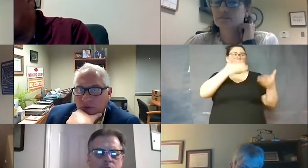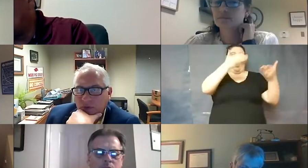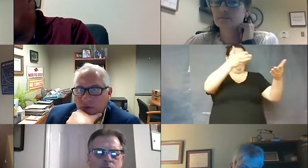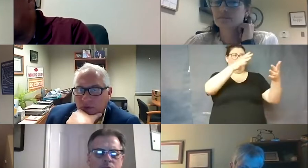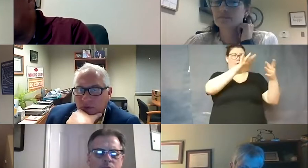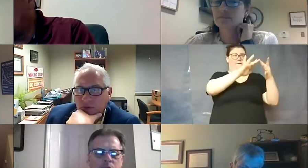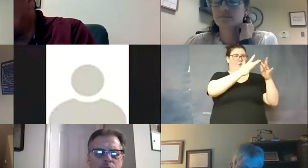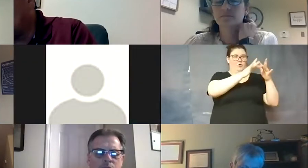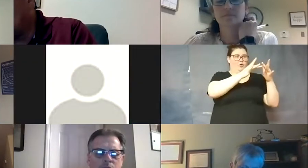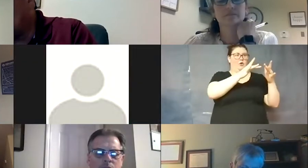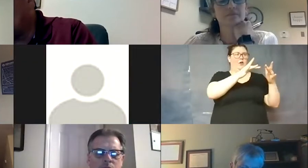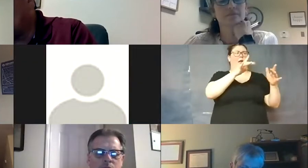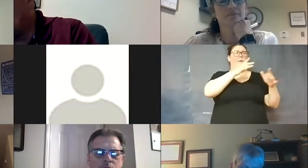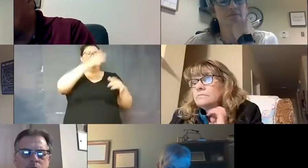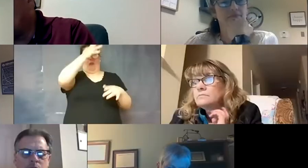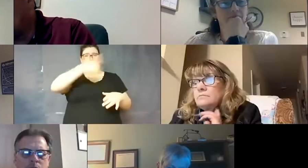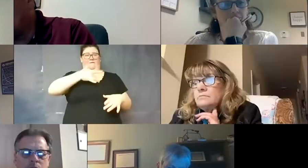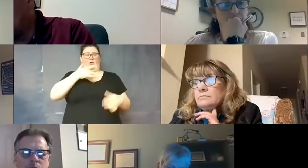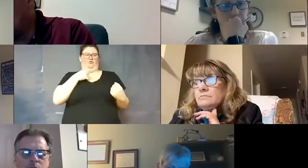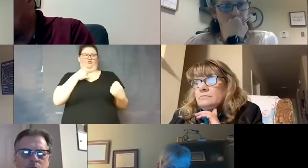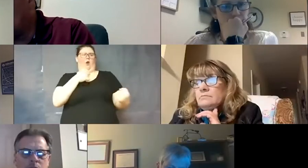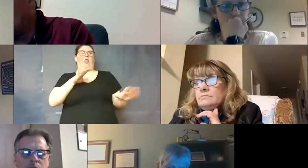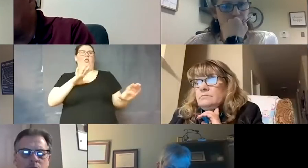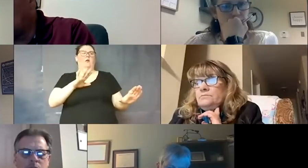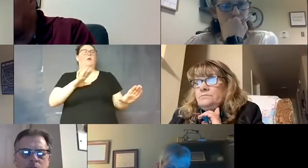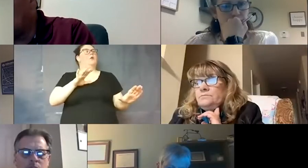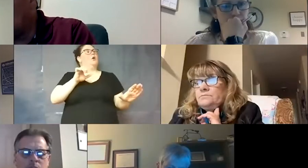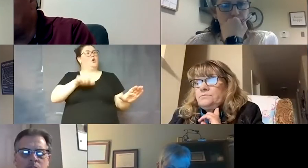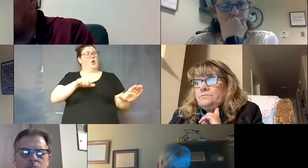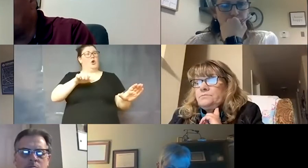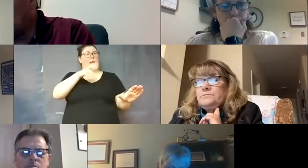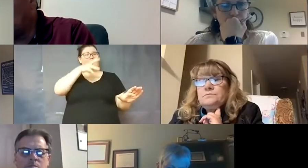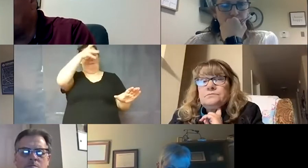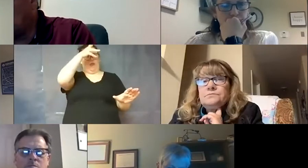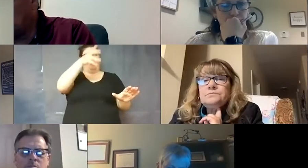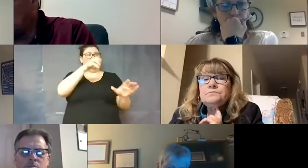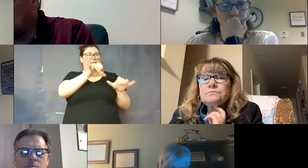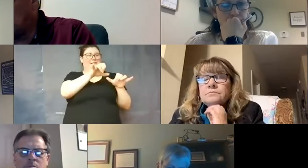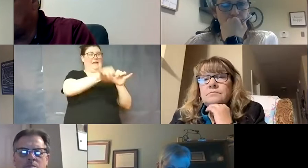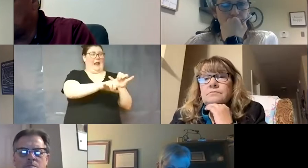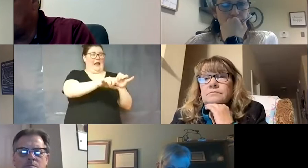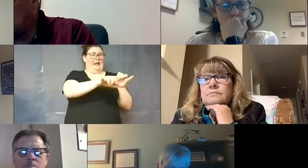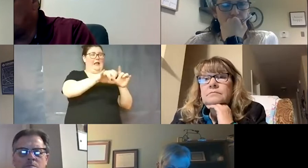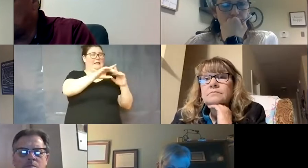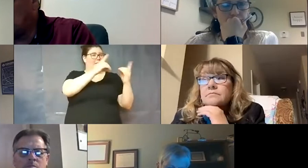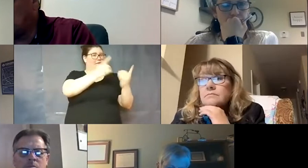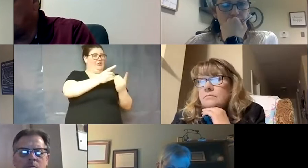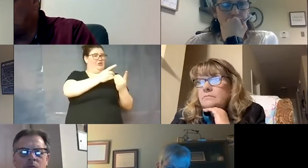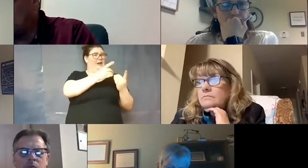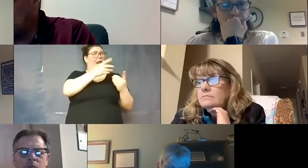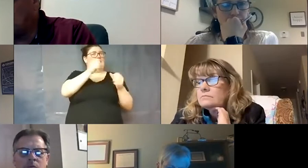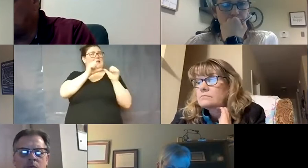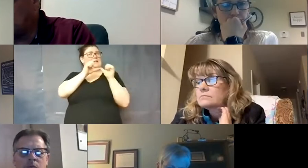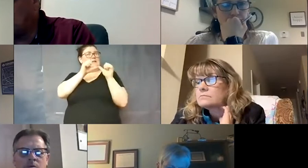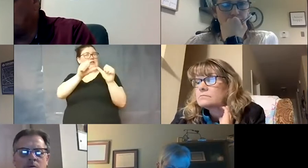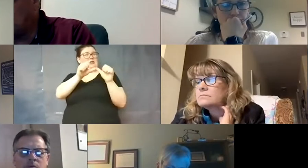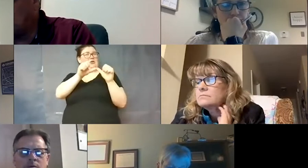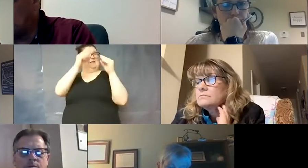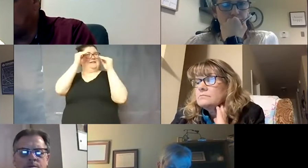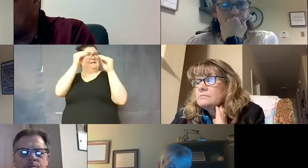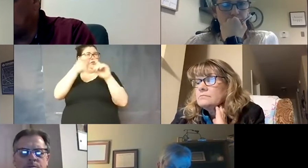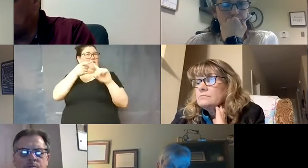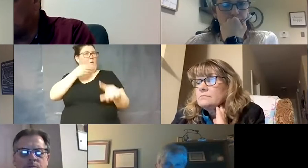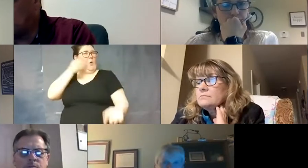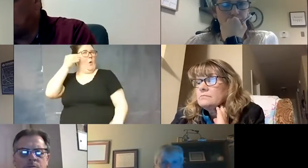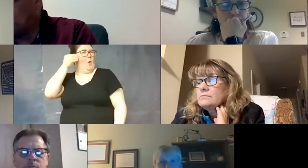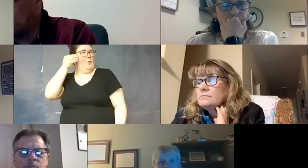a parent feels strongly would there be some kind of way a parent could stay in the district and teach from home that's complicated but but maybe